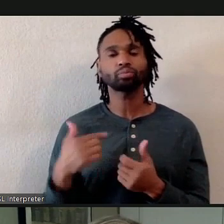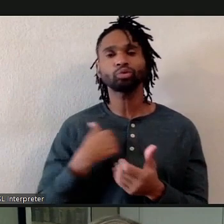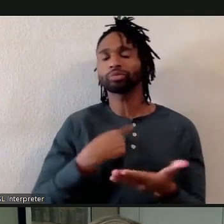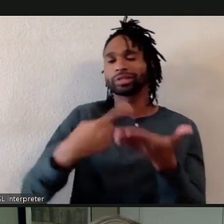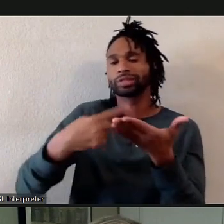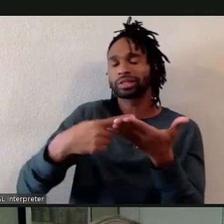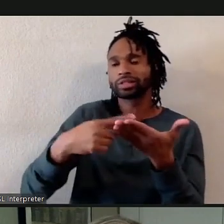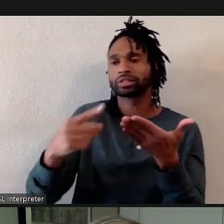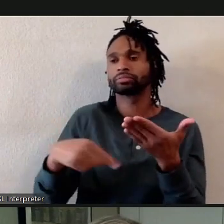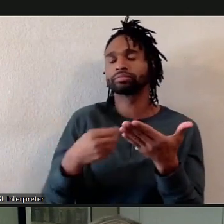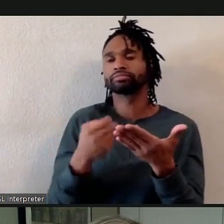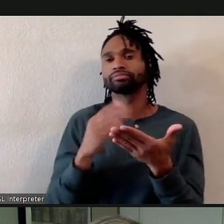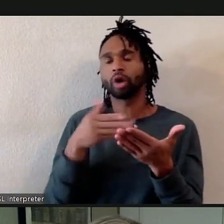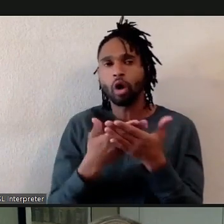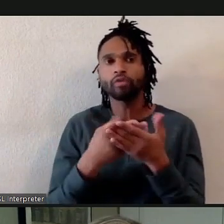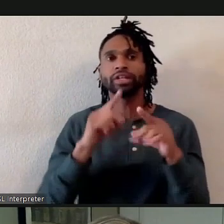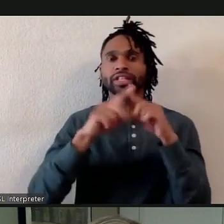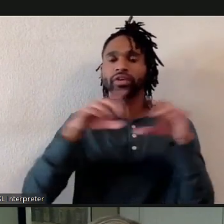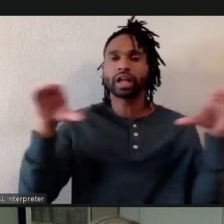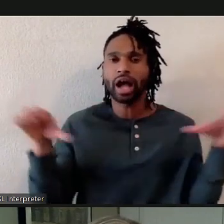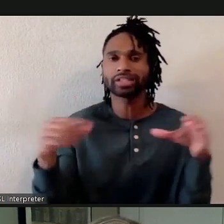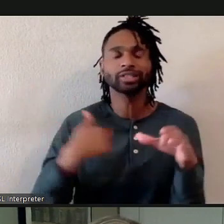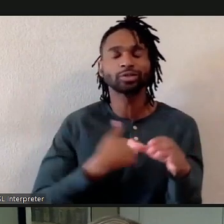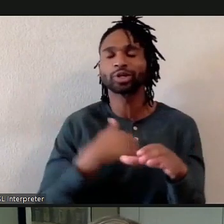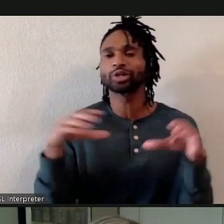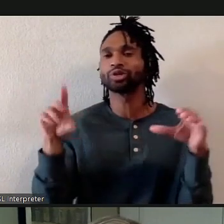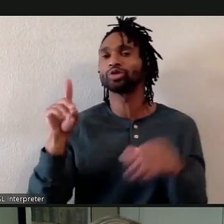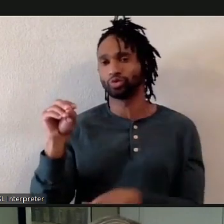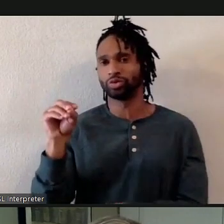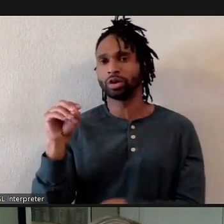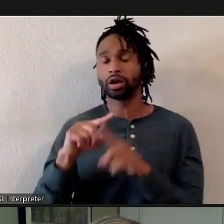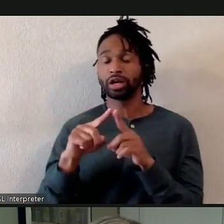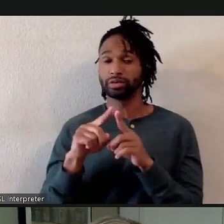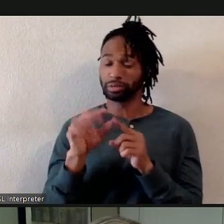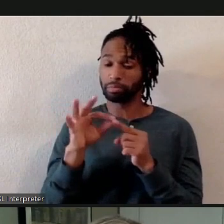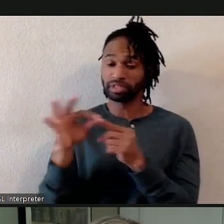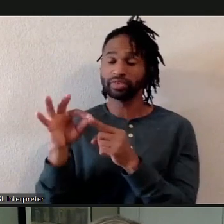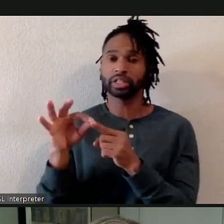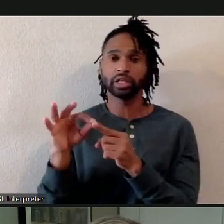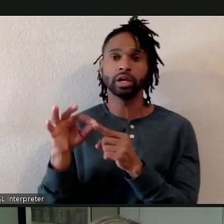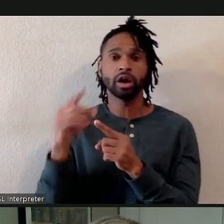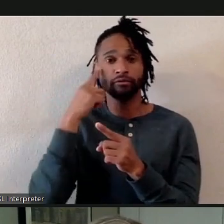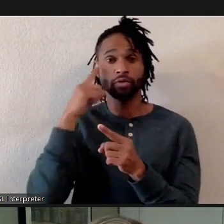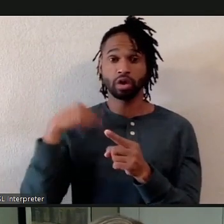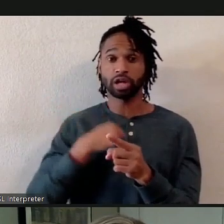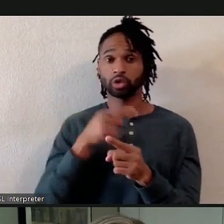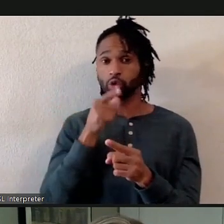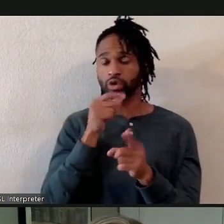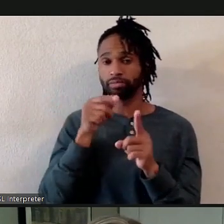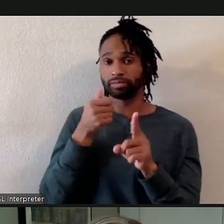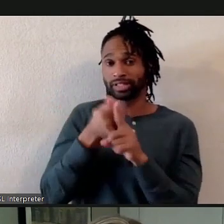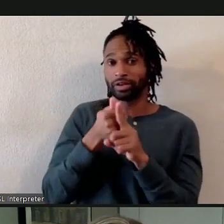these actions that we can do, in particular to help us for those who are not with symptoms